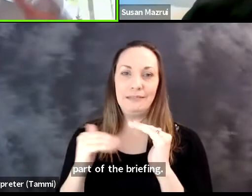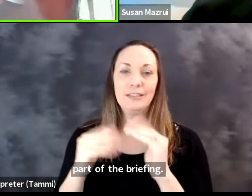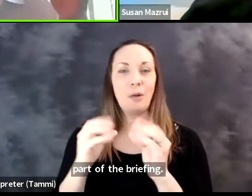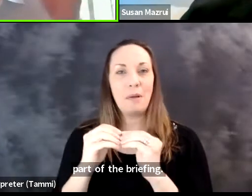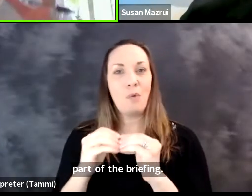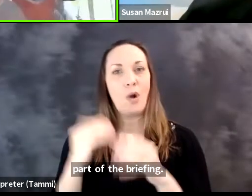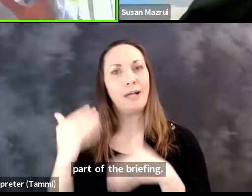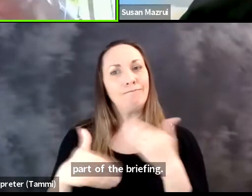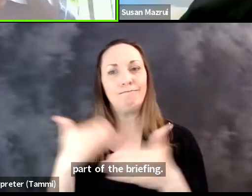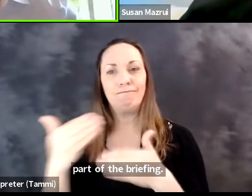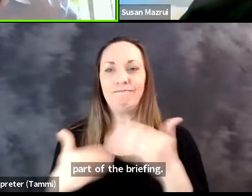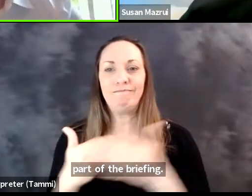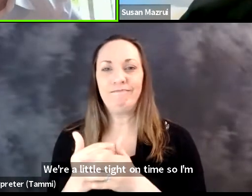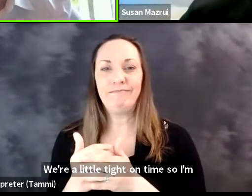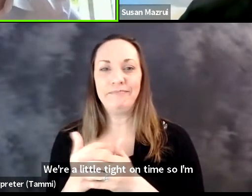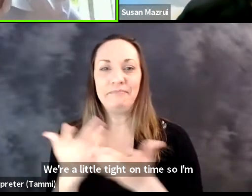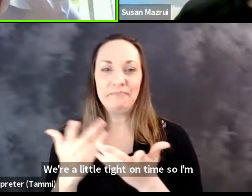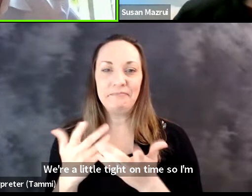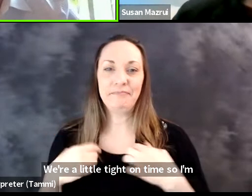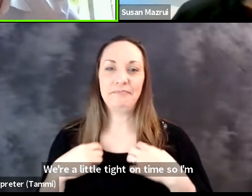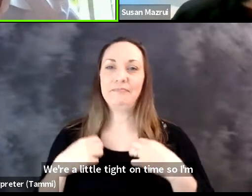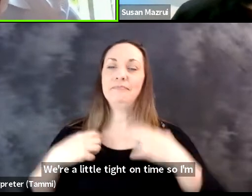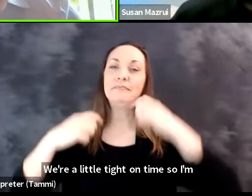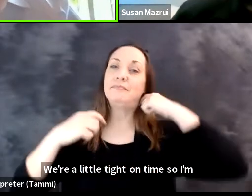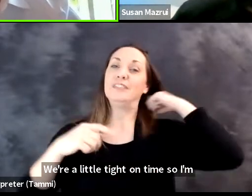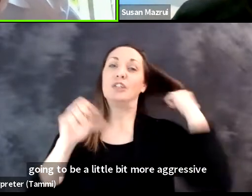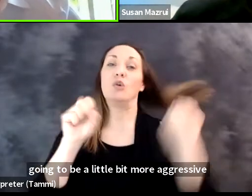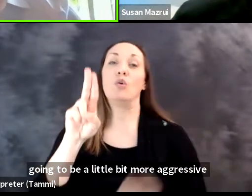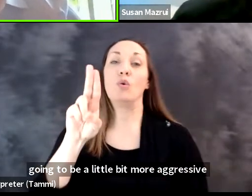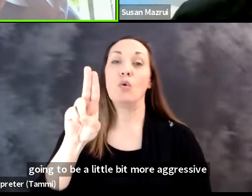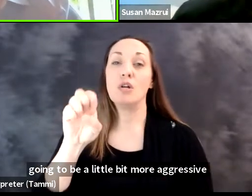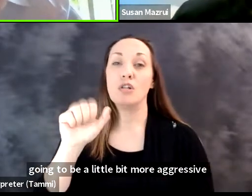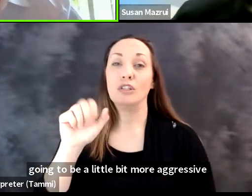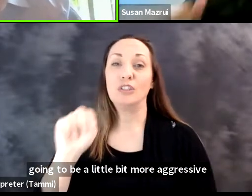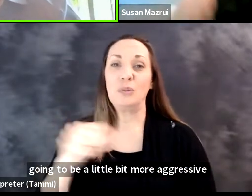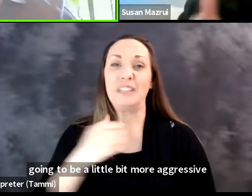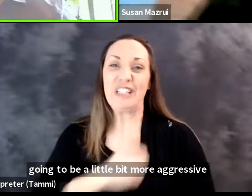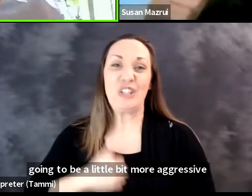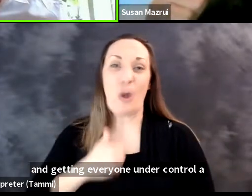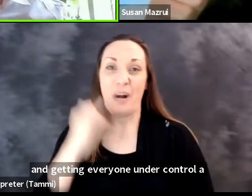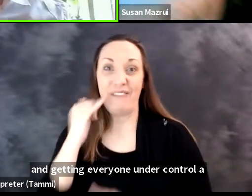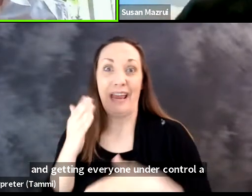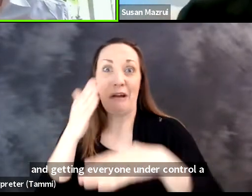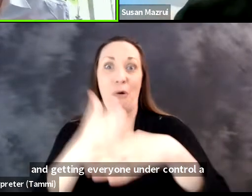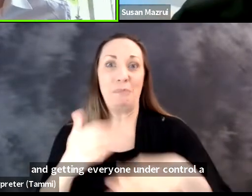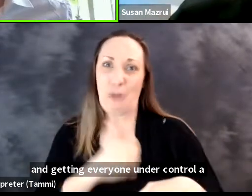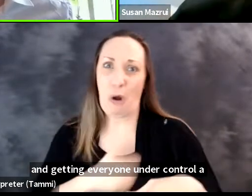on getting everyone under control a little bit. So Susan, if I jump in, forgive me.